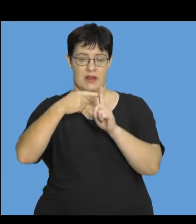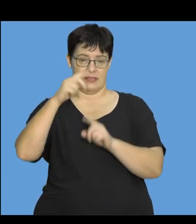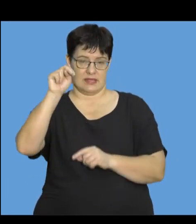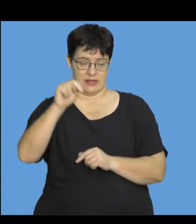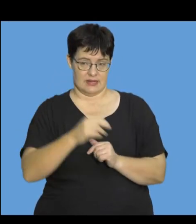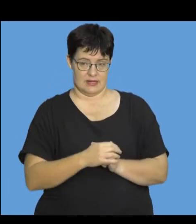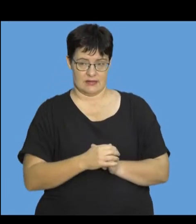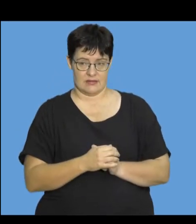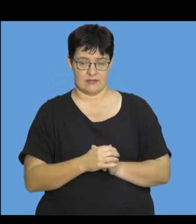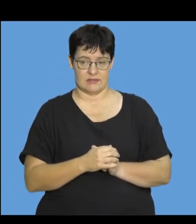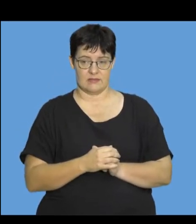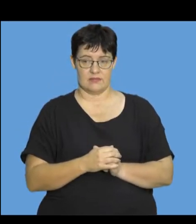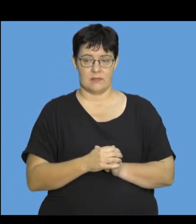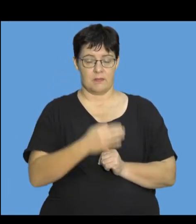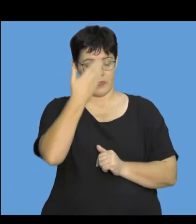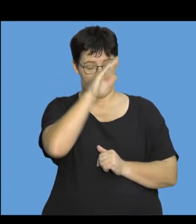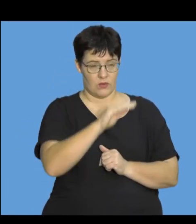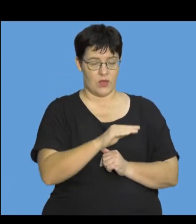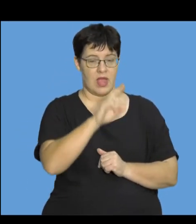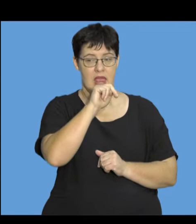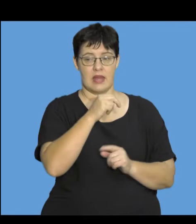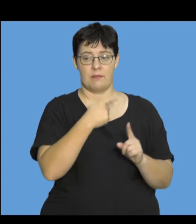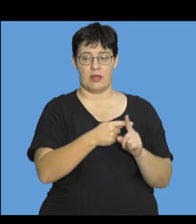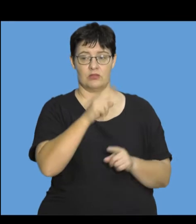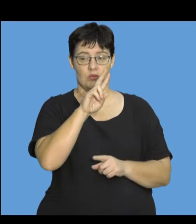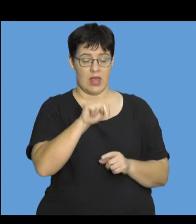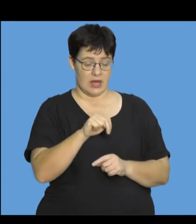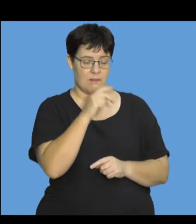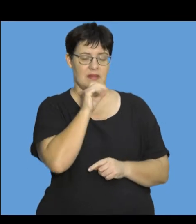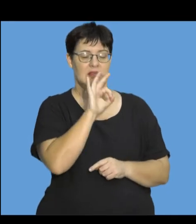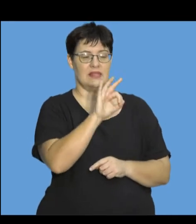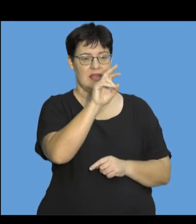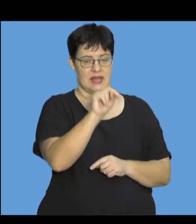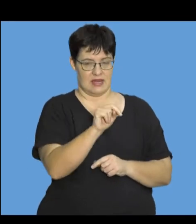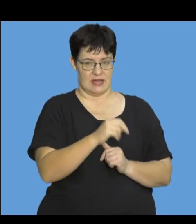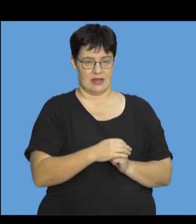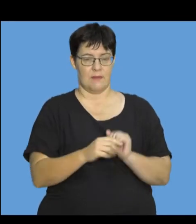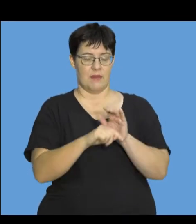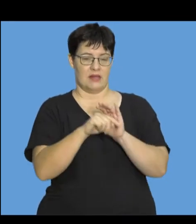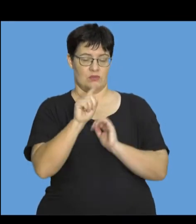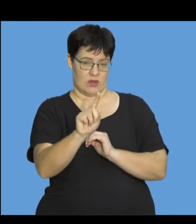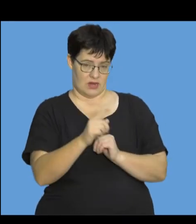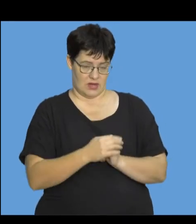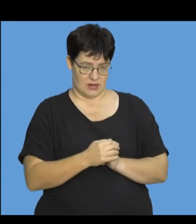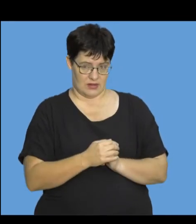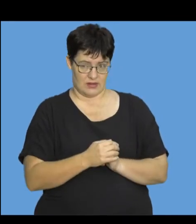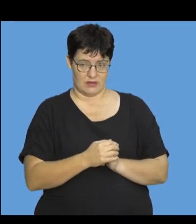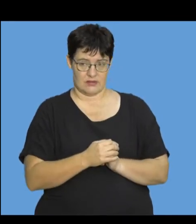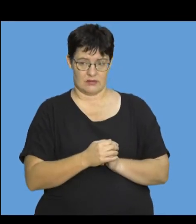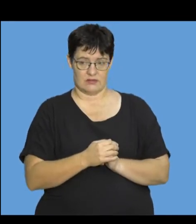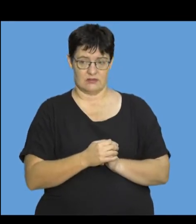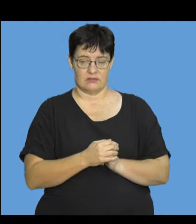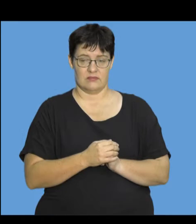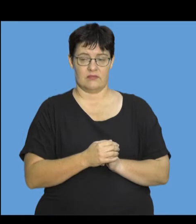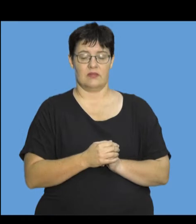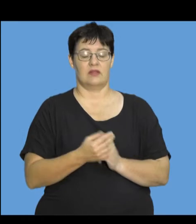n. Then you know that n plus 2n will give me 3n, and then minus 1 does not have a like term, so I will